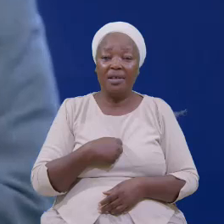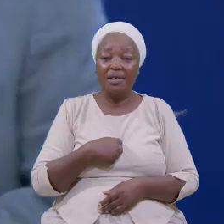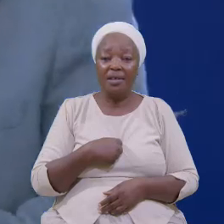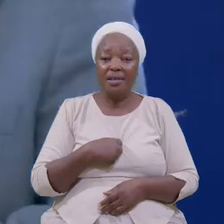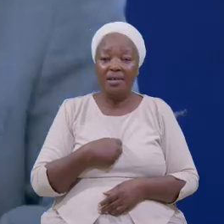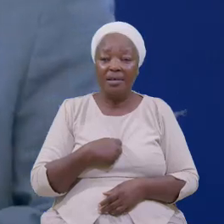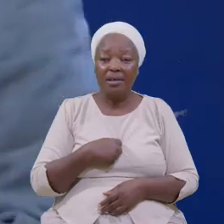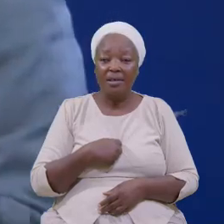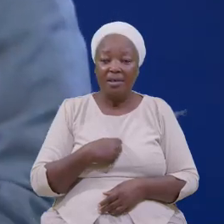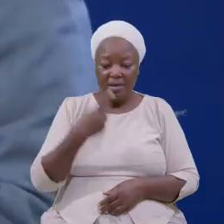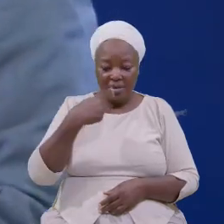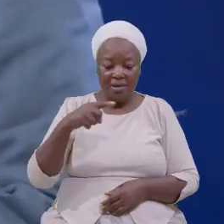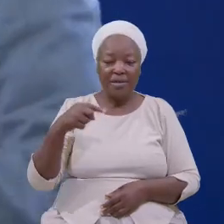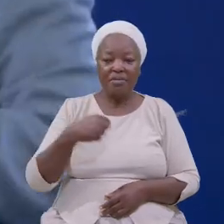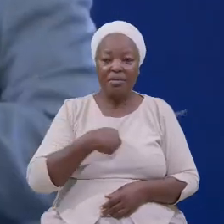Tell me,